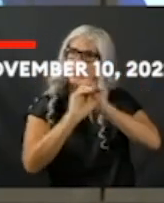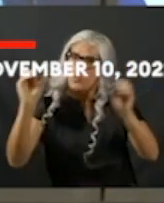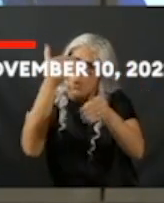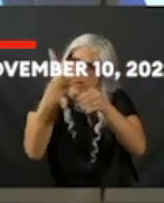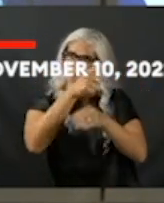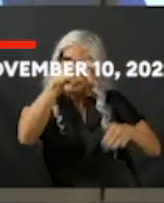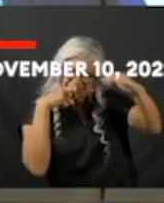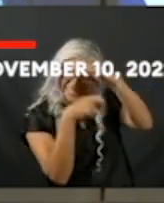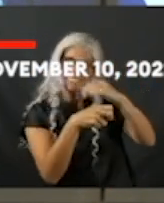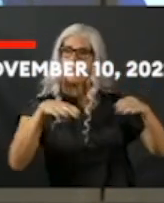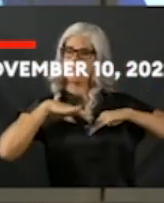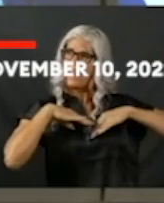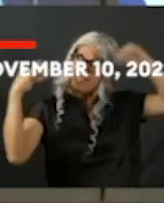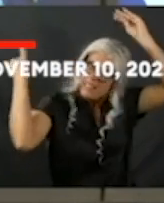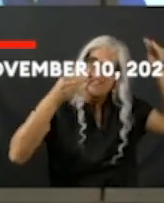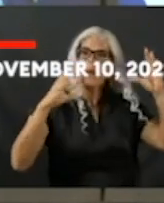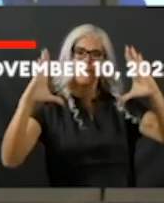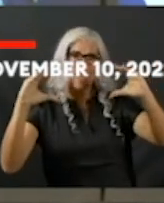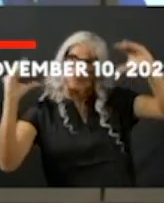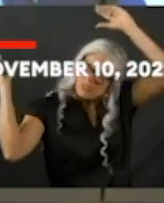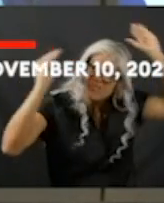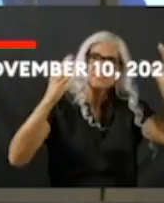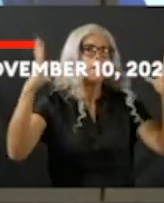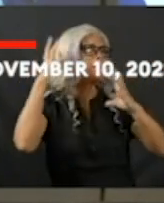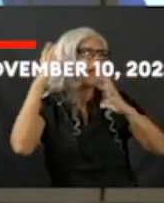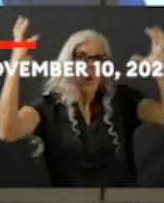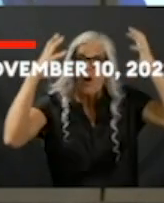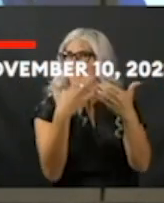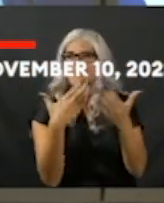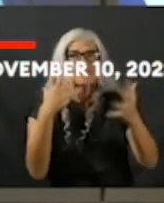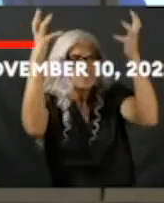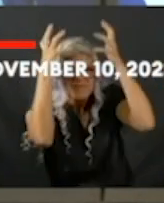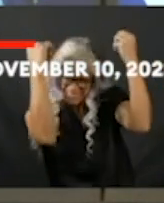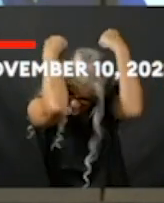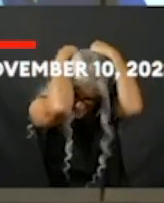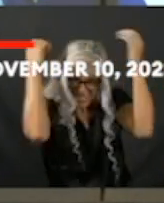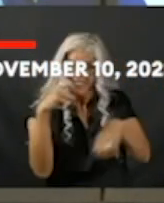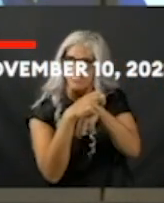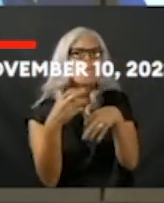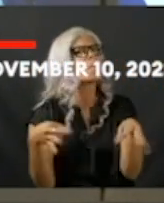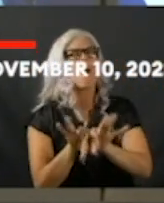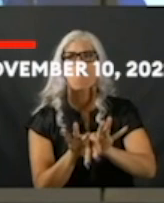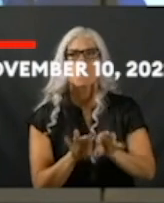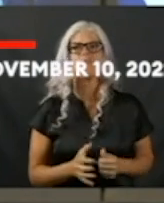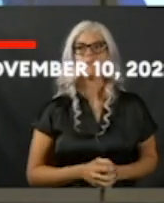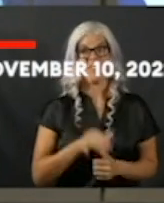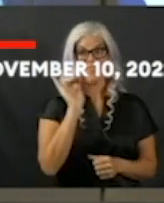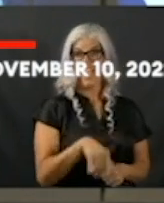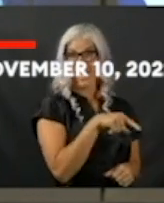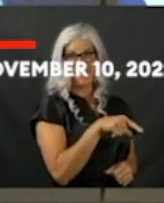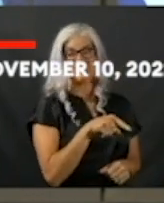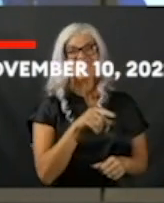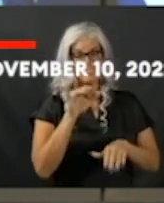blanket, sleeping bag mattress, or any type of helmet. Dangerous beach conditions will continue along the East Coast as a